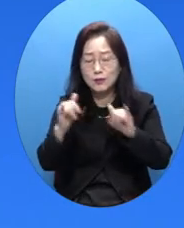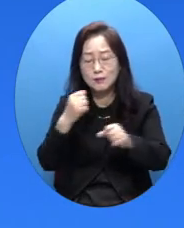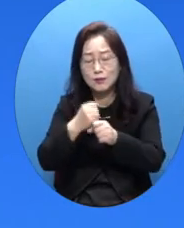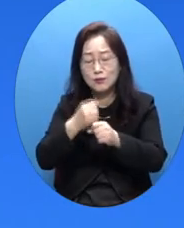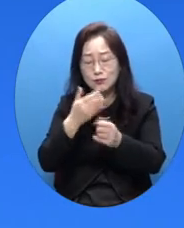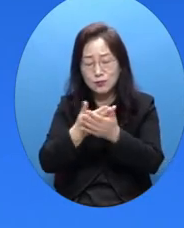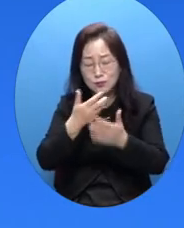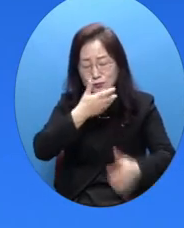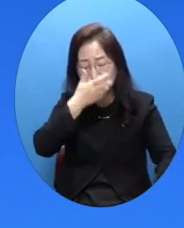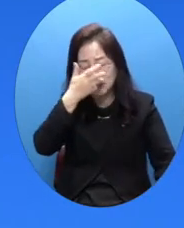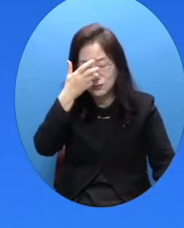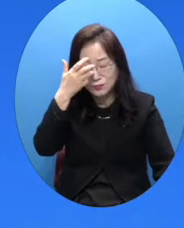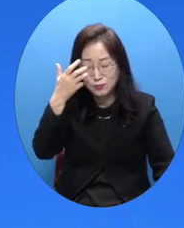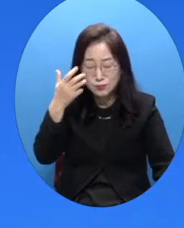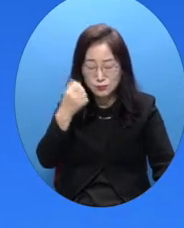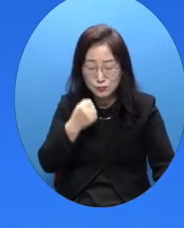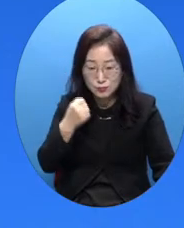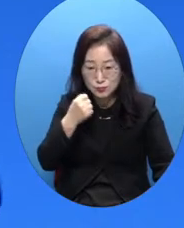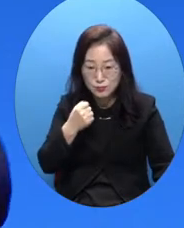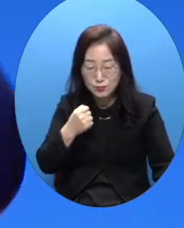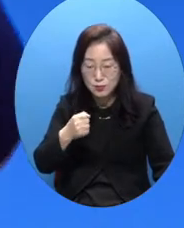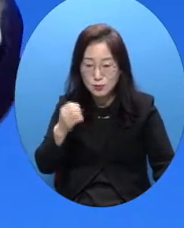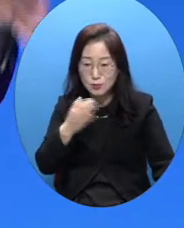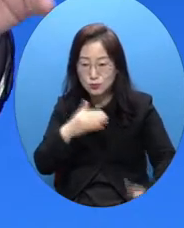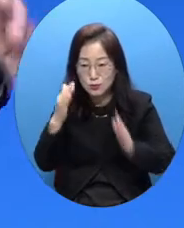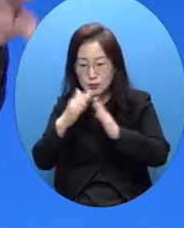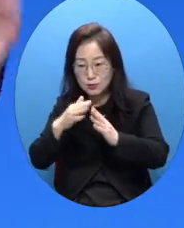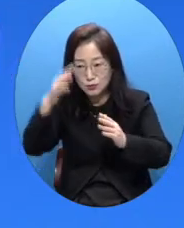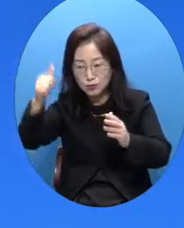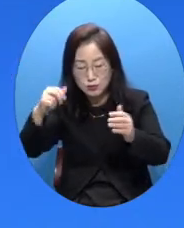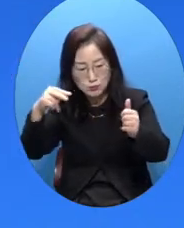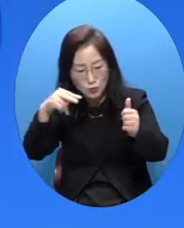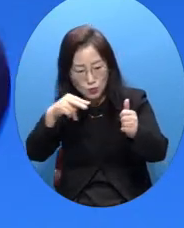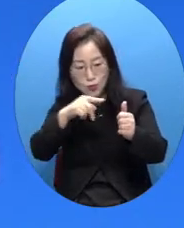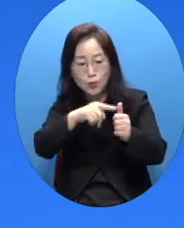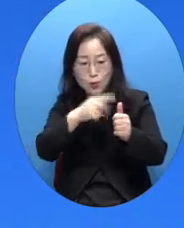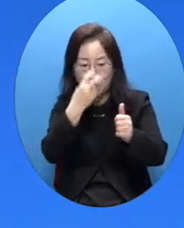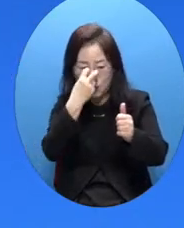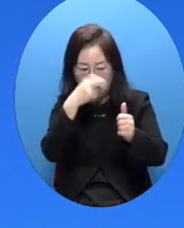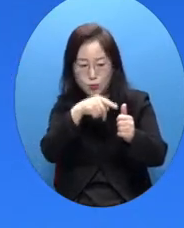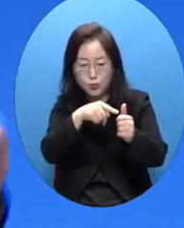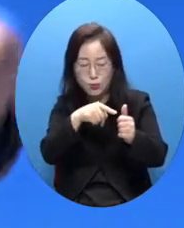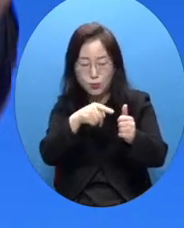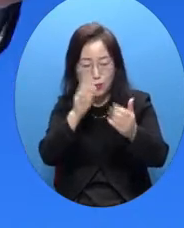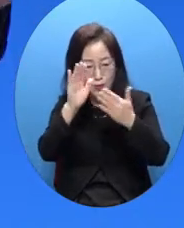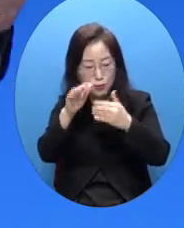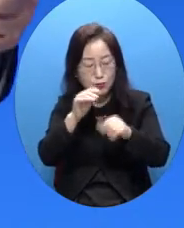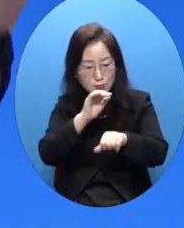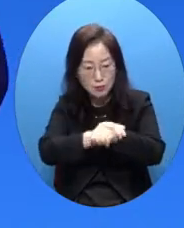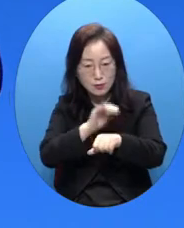dream about making advancement of the farming industry